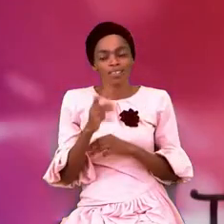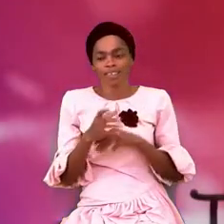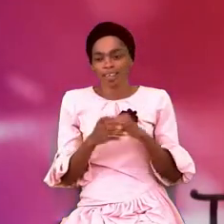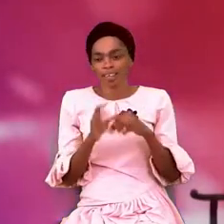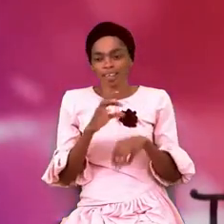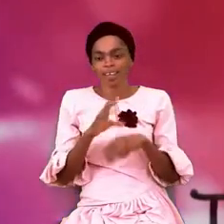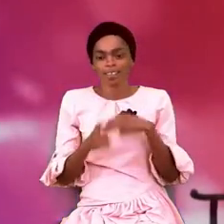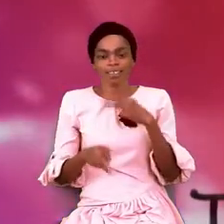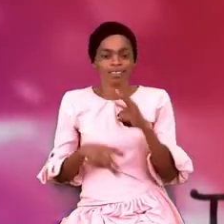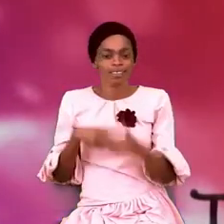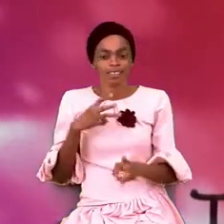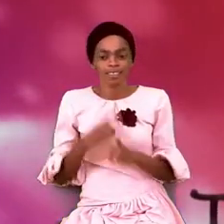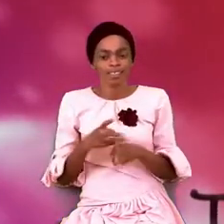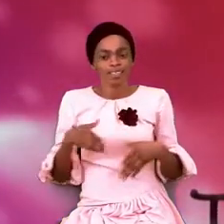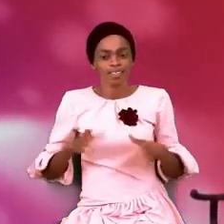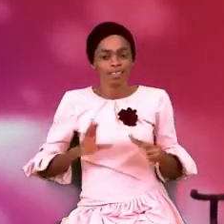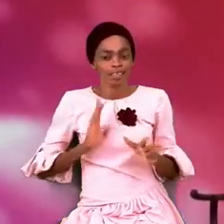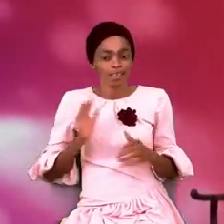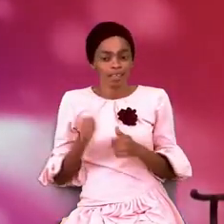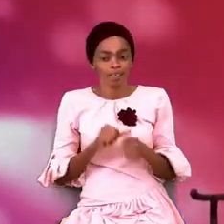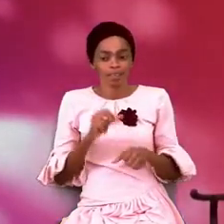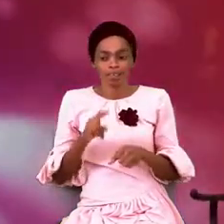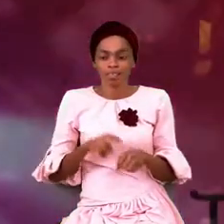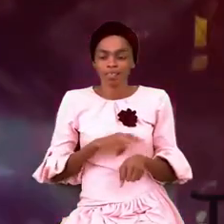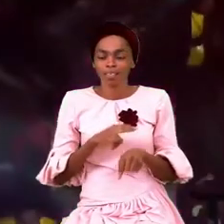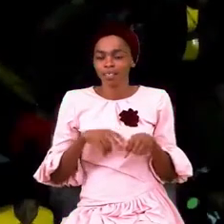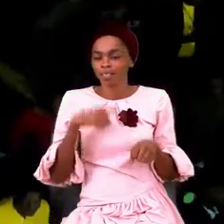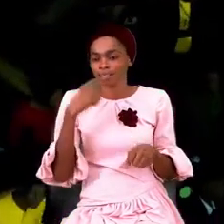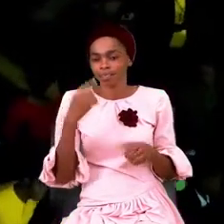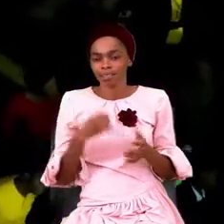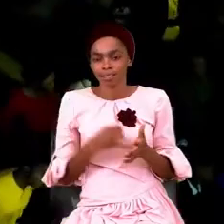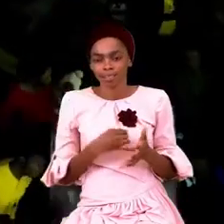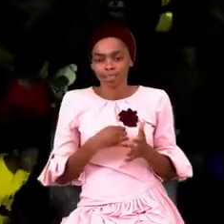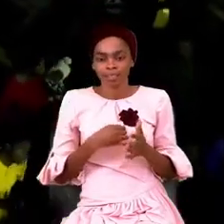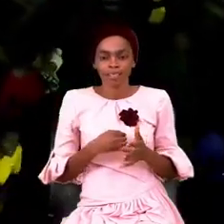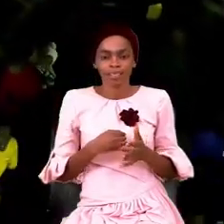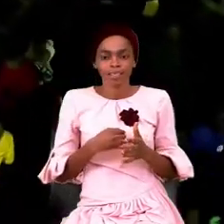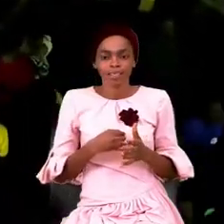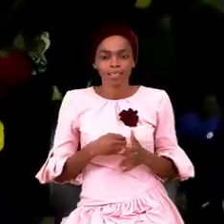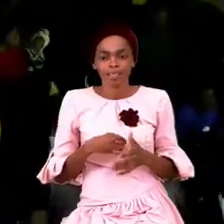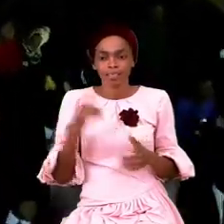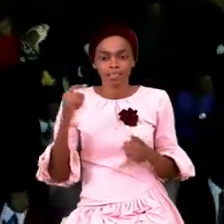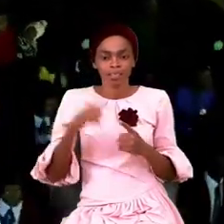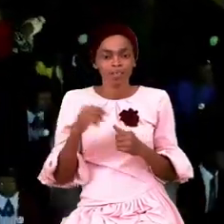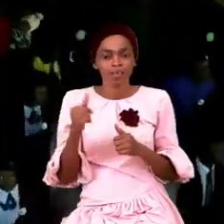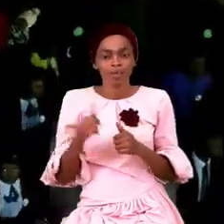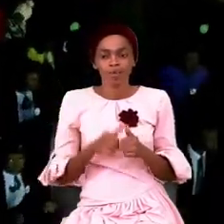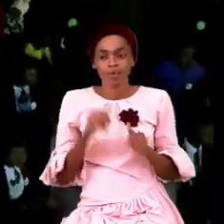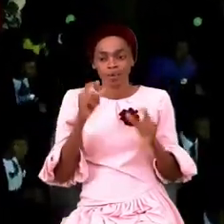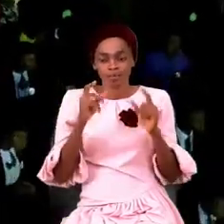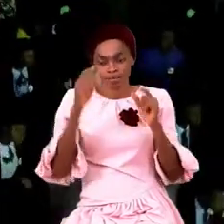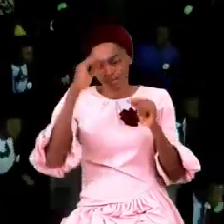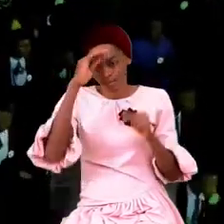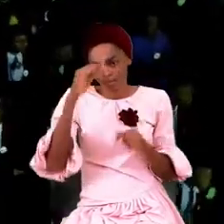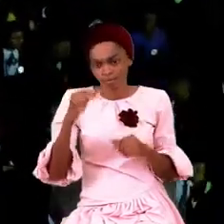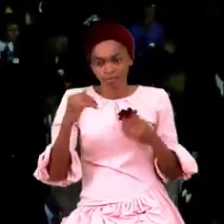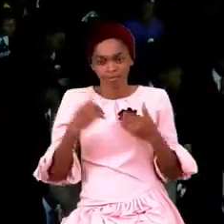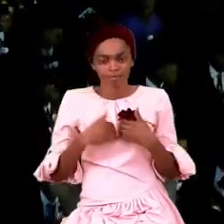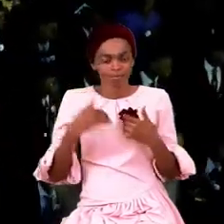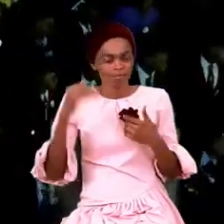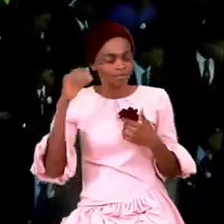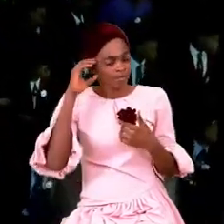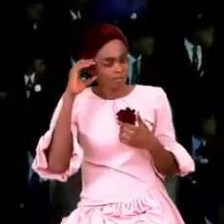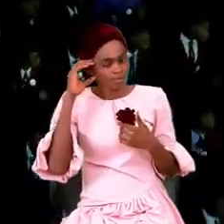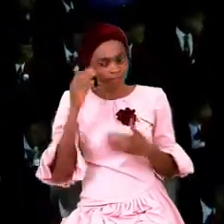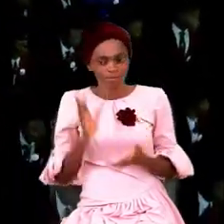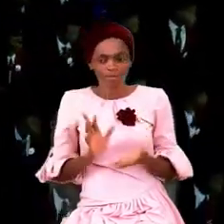every man has heard, yeah. Glory, glory, Lord. We